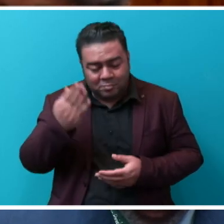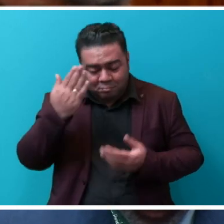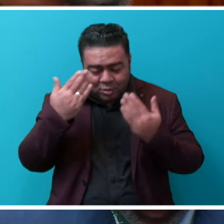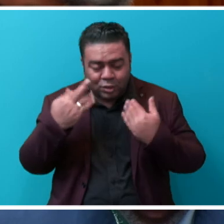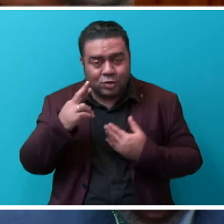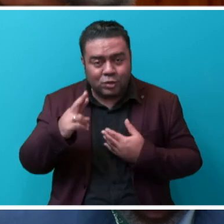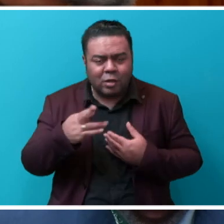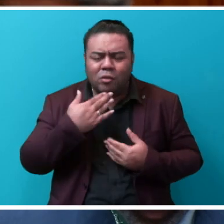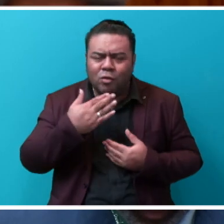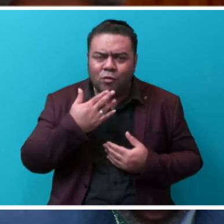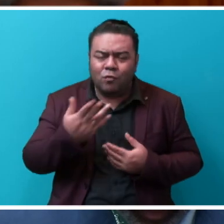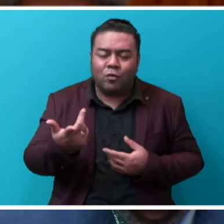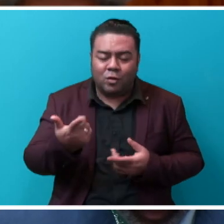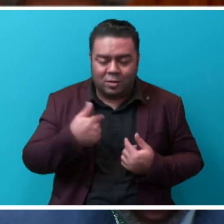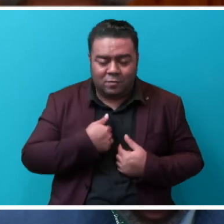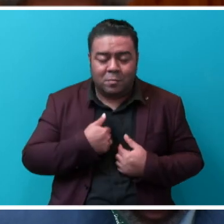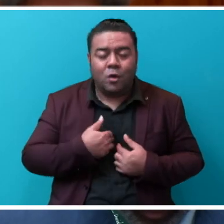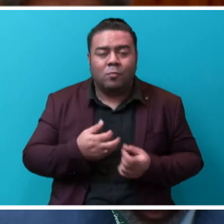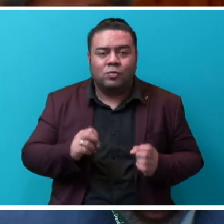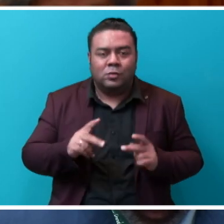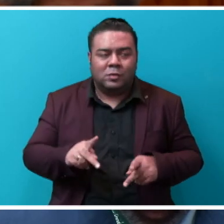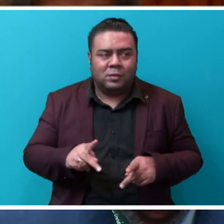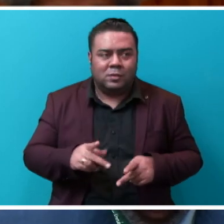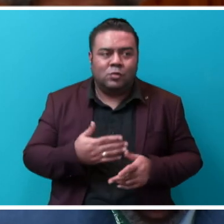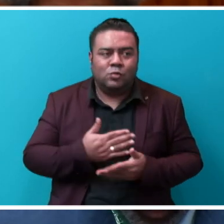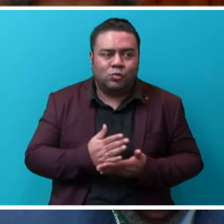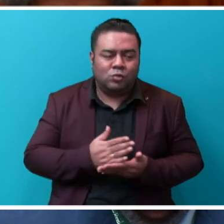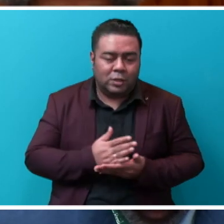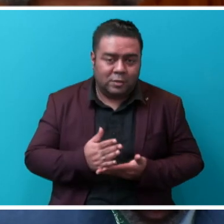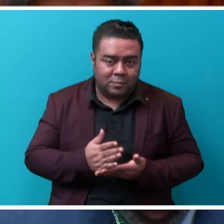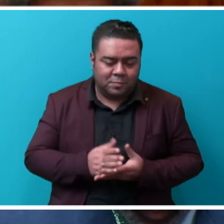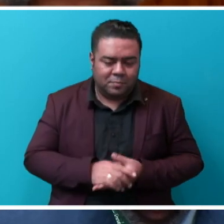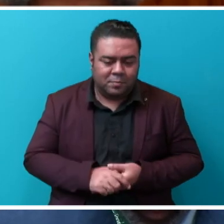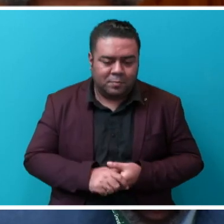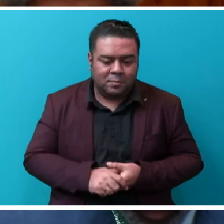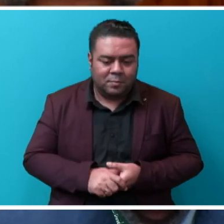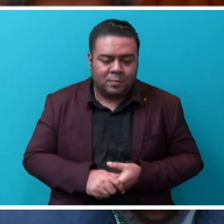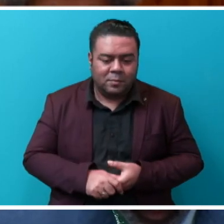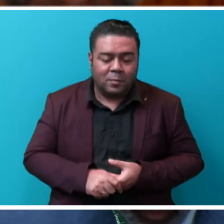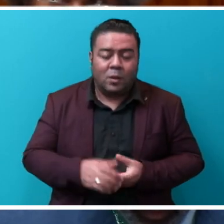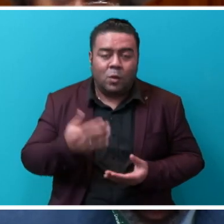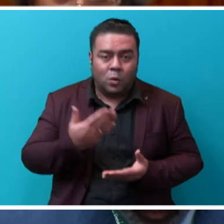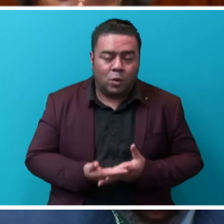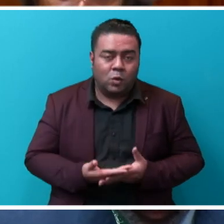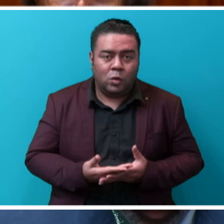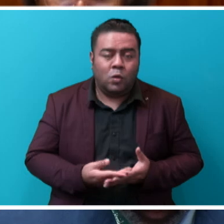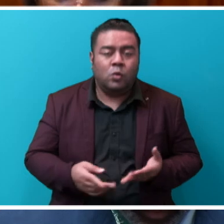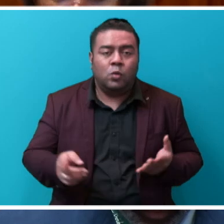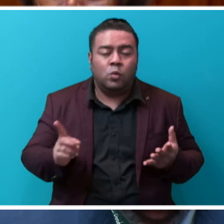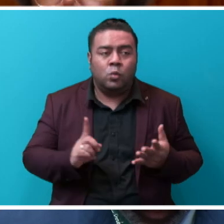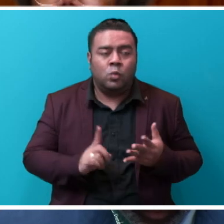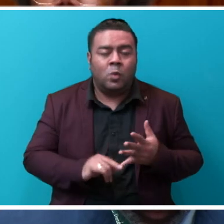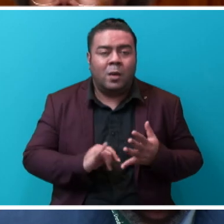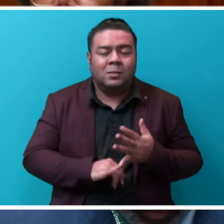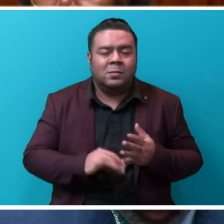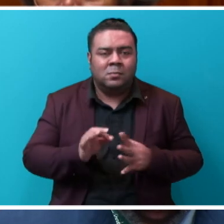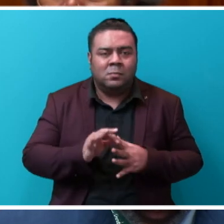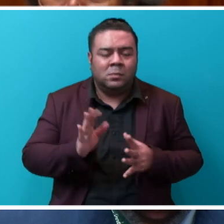you for giving me this opportunity to share some insights on the US-Fiji Investment and Savings